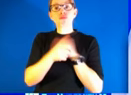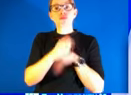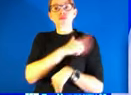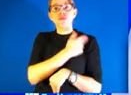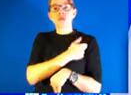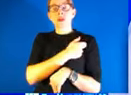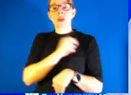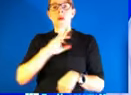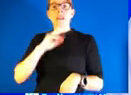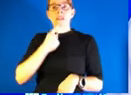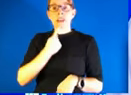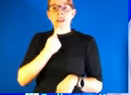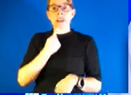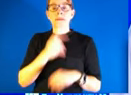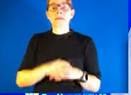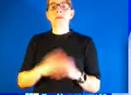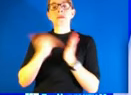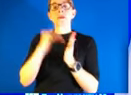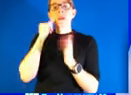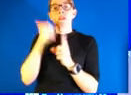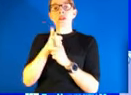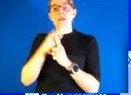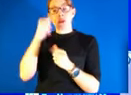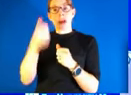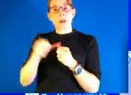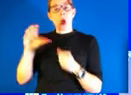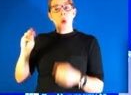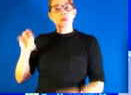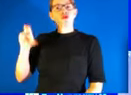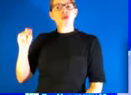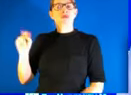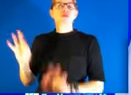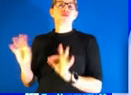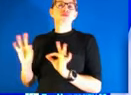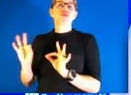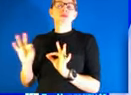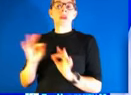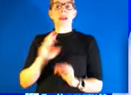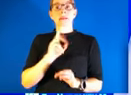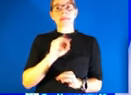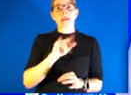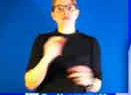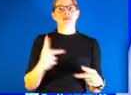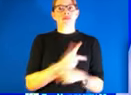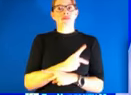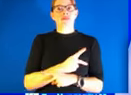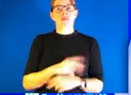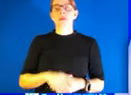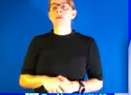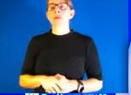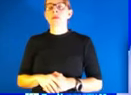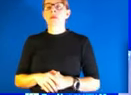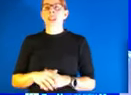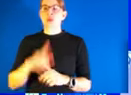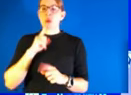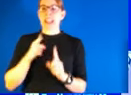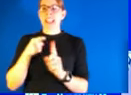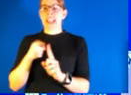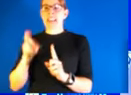severity. But again, if you remember, they say Omicron is less severe than Delta. So I think overall, the viruses,